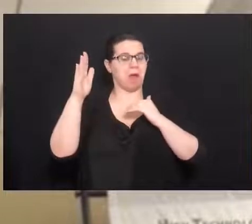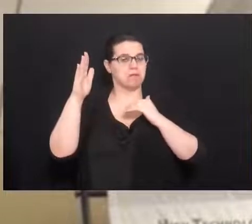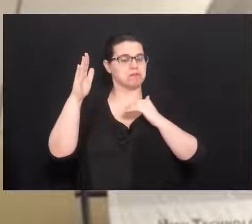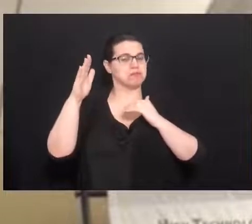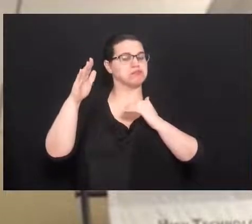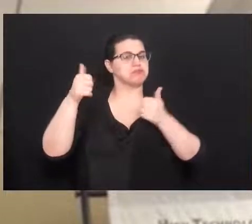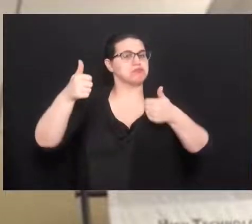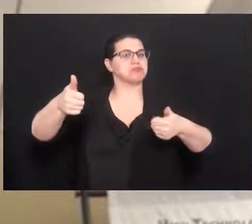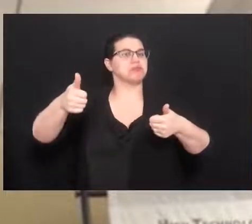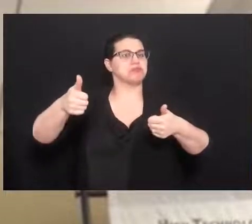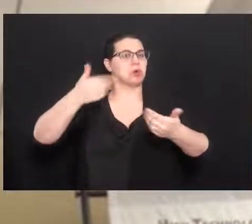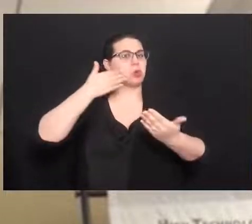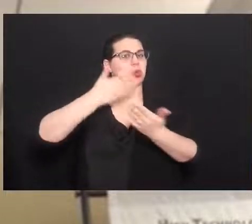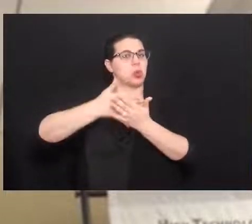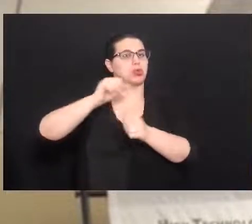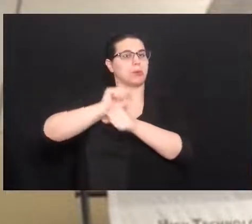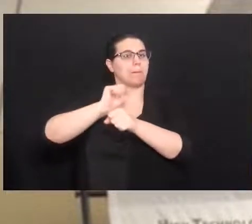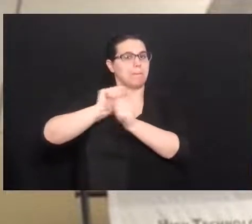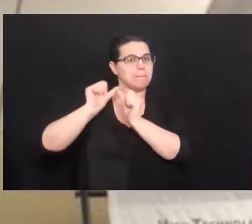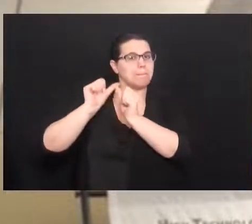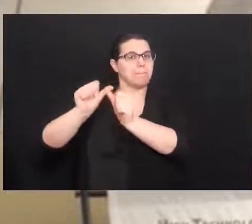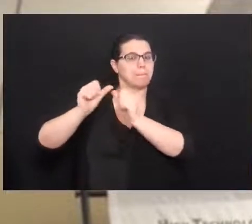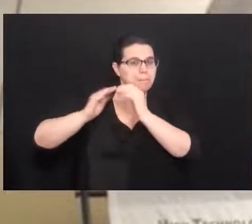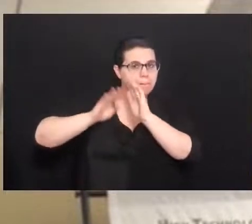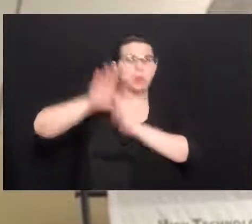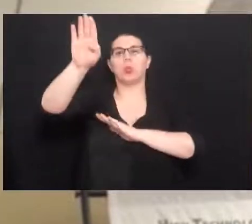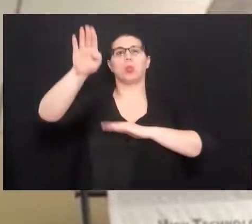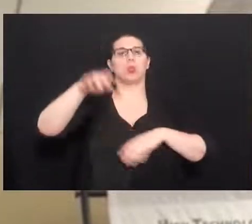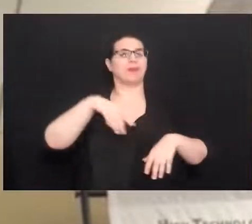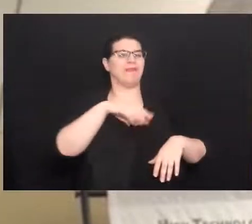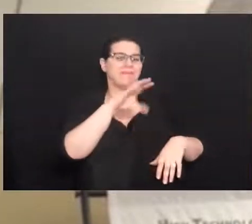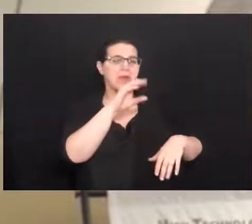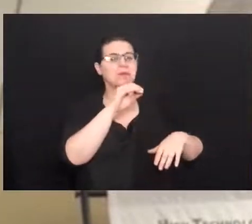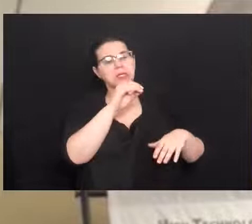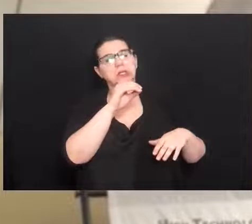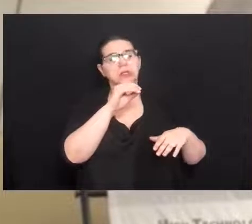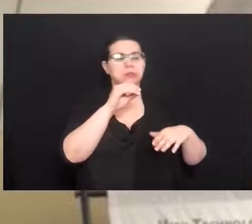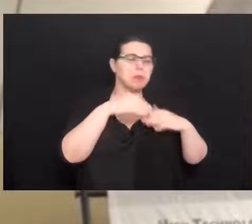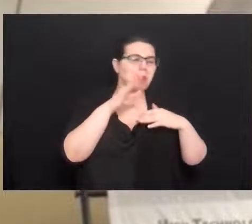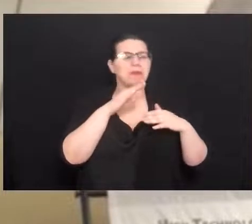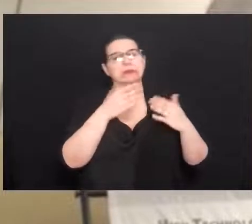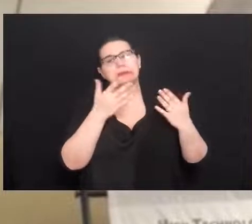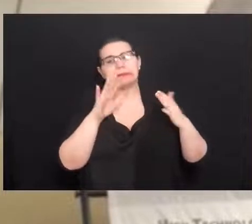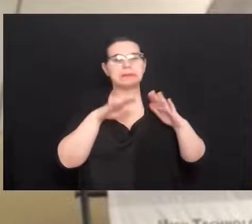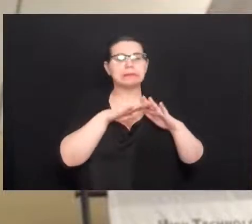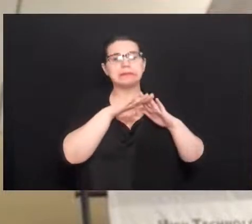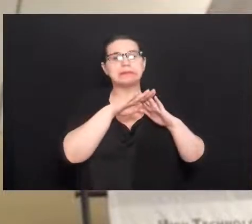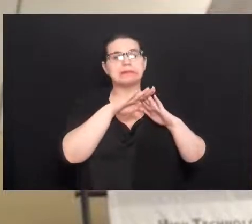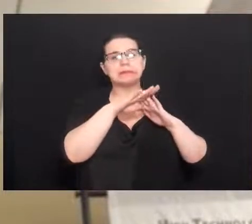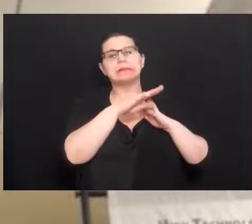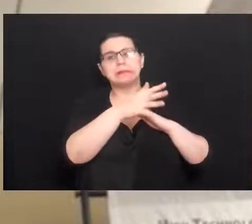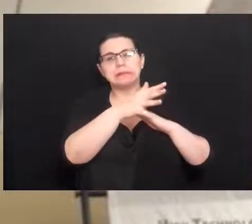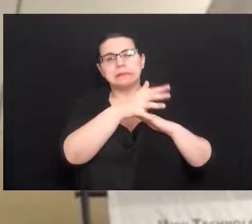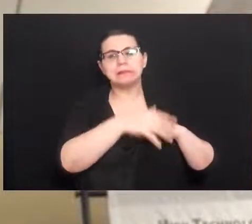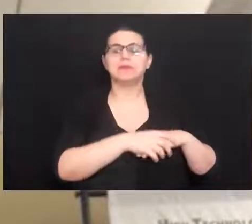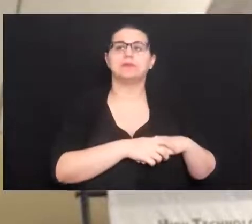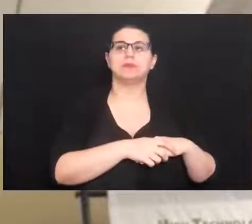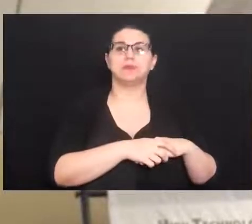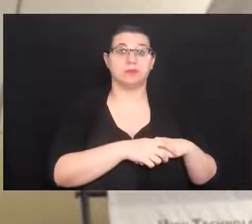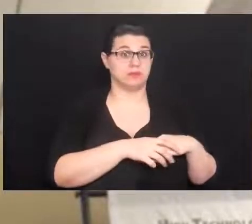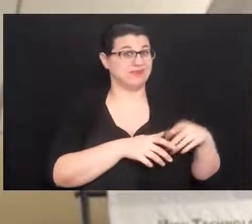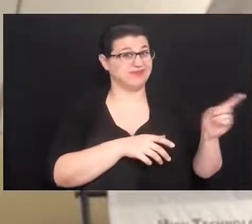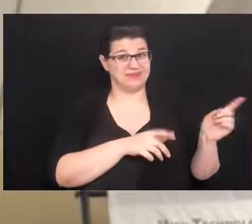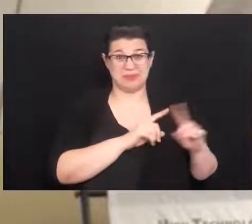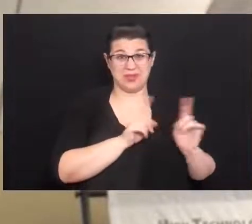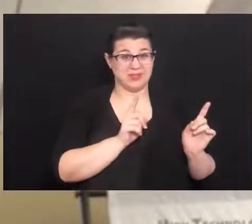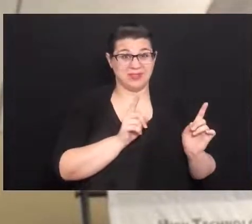exceptionally well. 50 and above continues to trend pretty well. But as the governor pointed